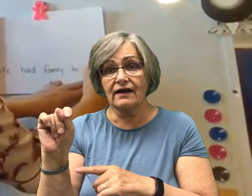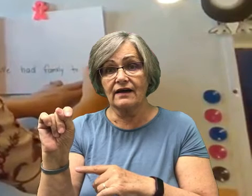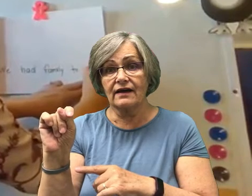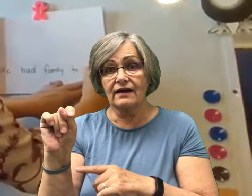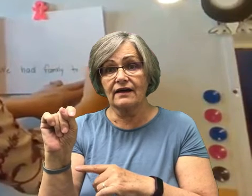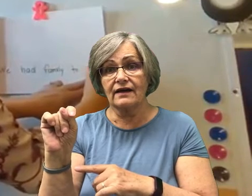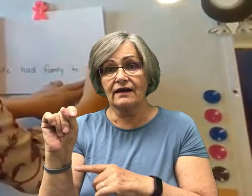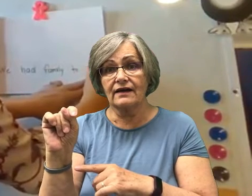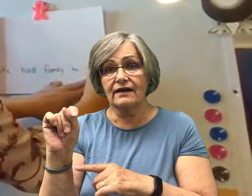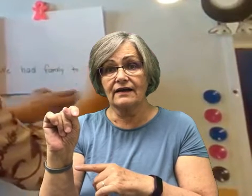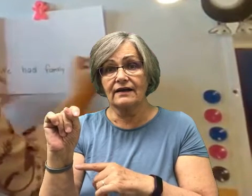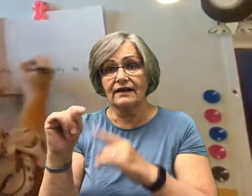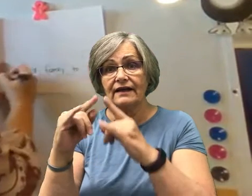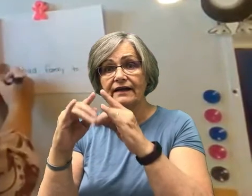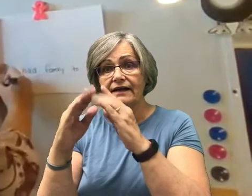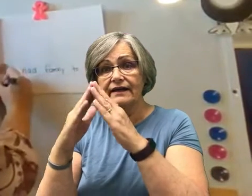the